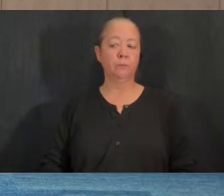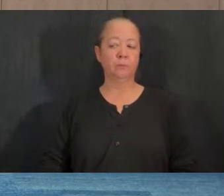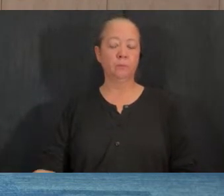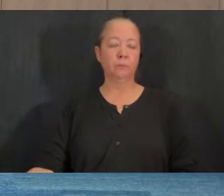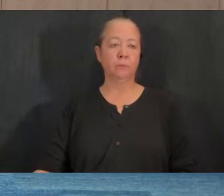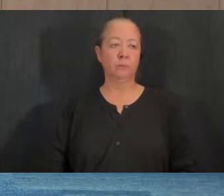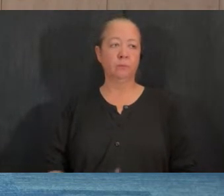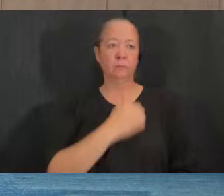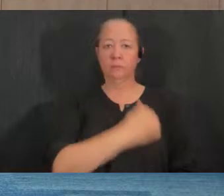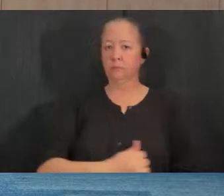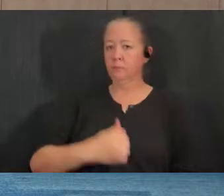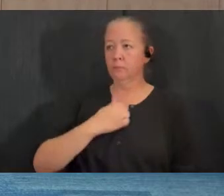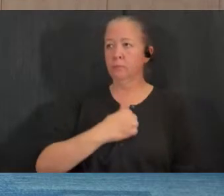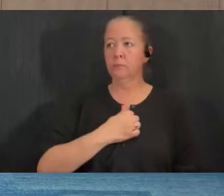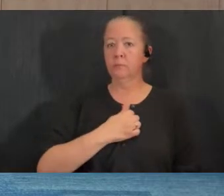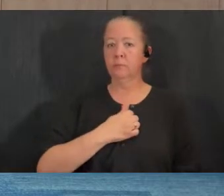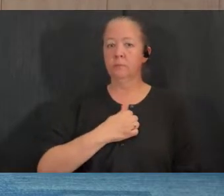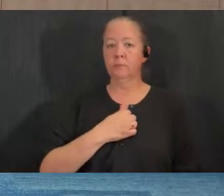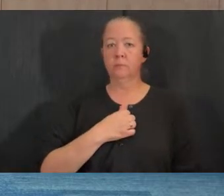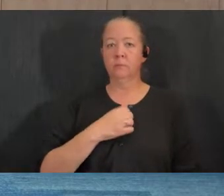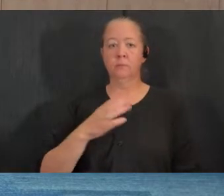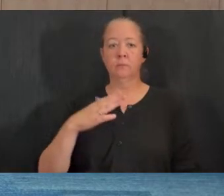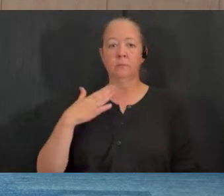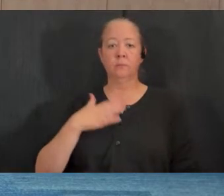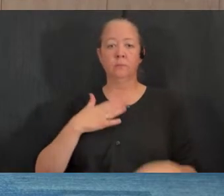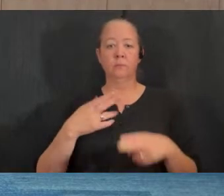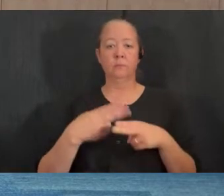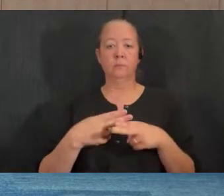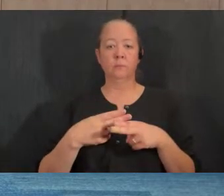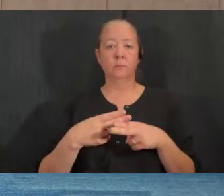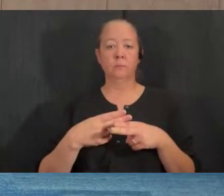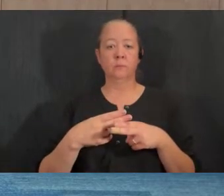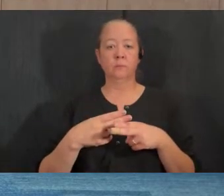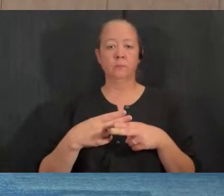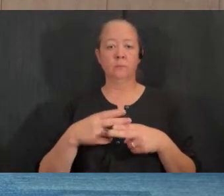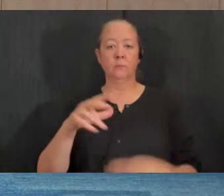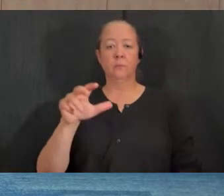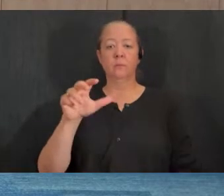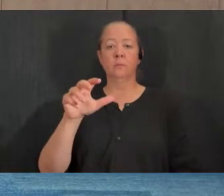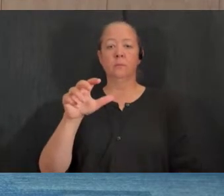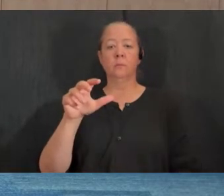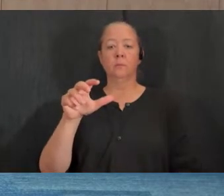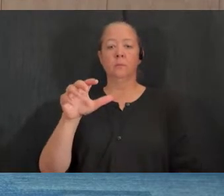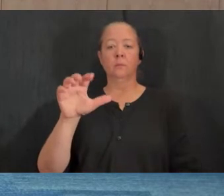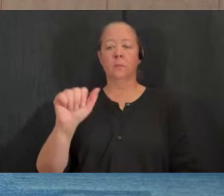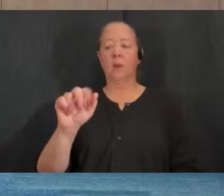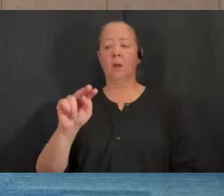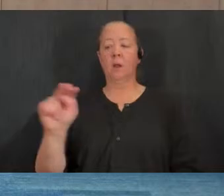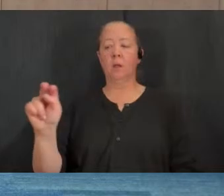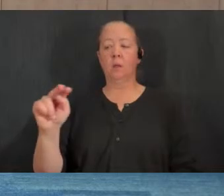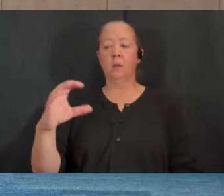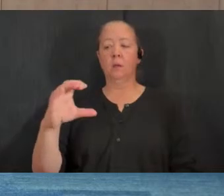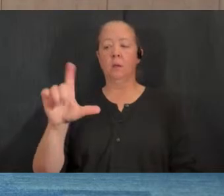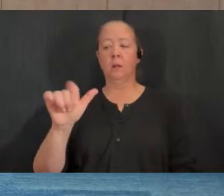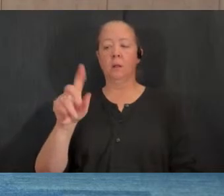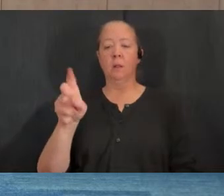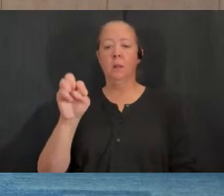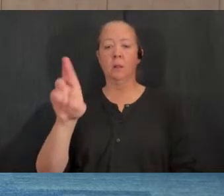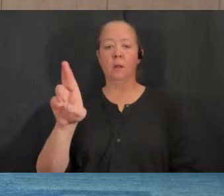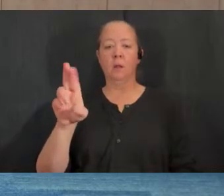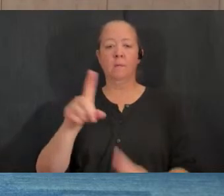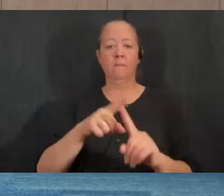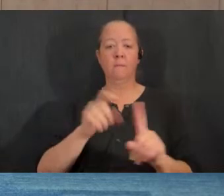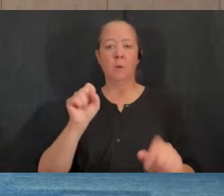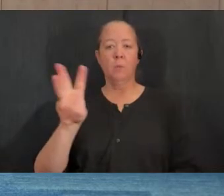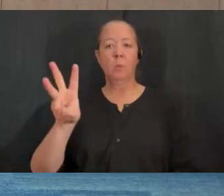Sorry, this was a store. My name is Anne Claire, Frank Cisse, Ward 6. Yes. Hi, Ann. Do you have Sorry, input